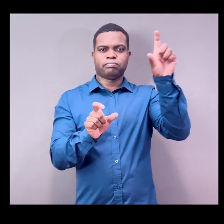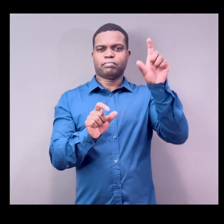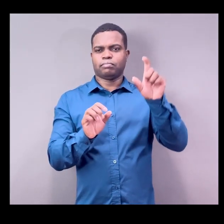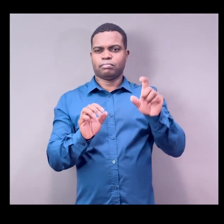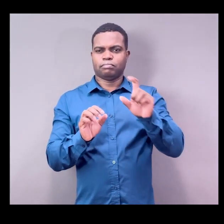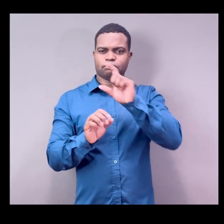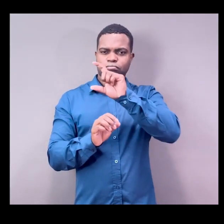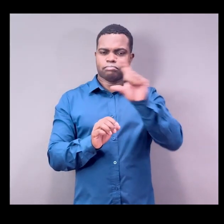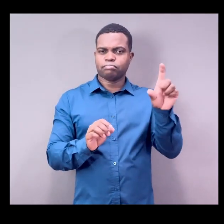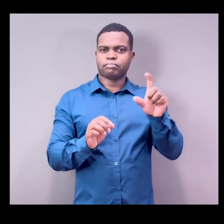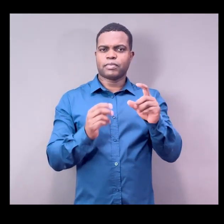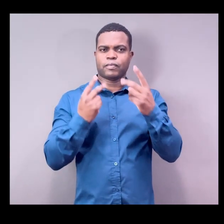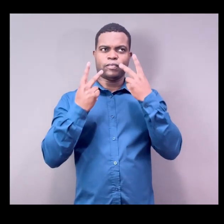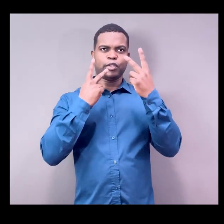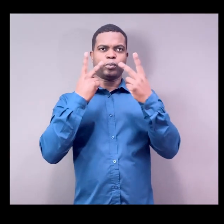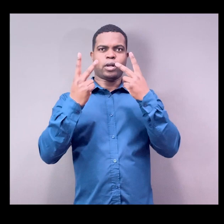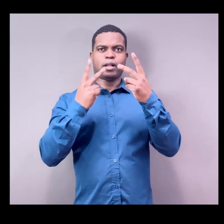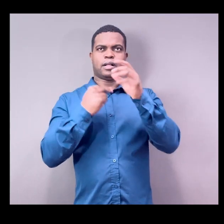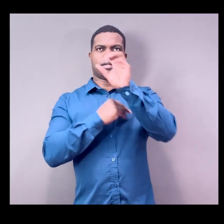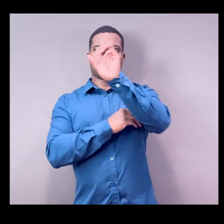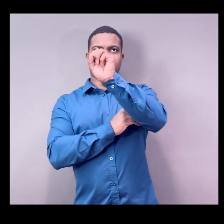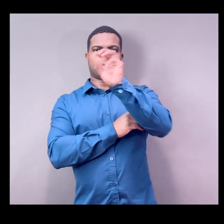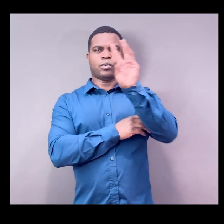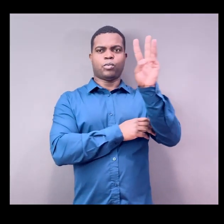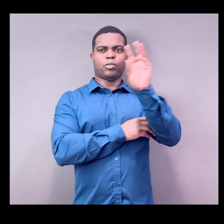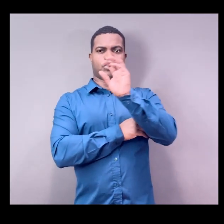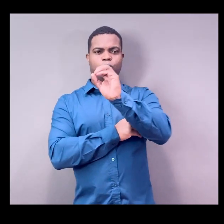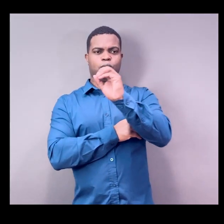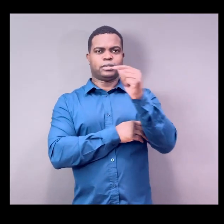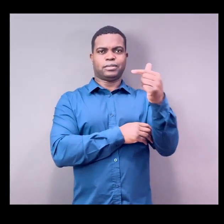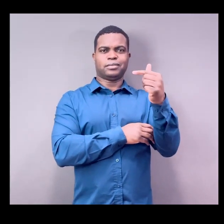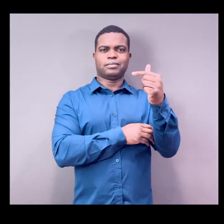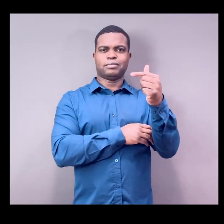representation of a SWOT analysis,